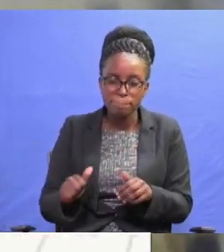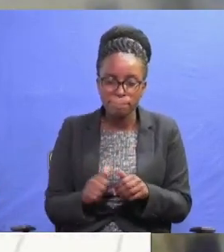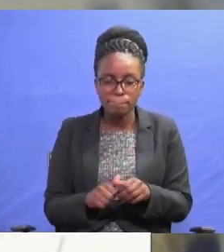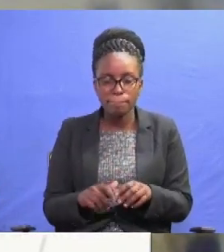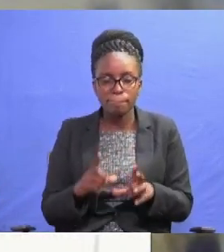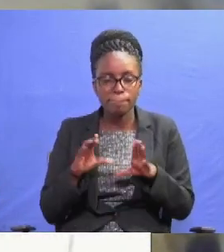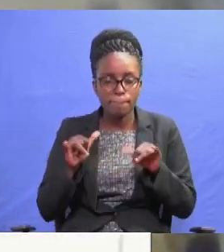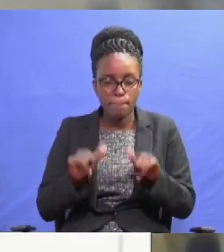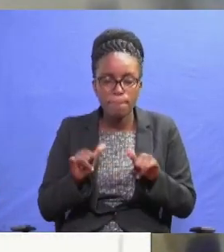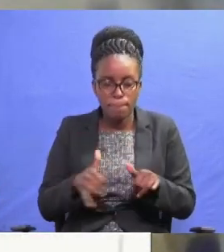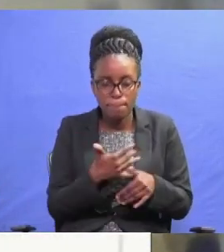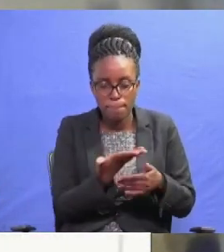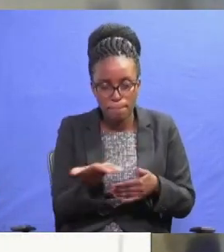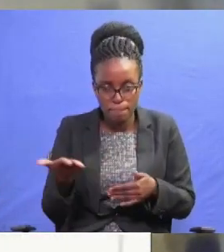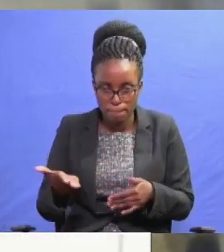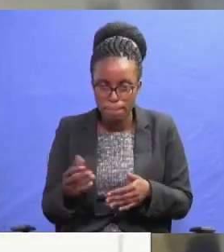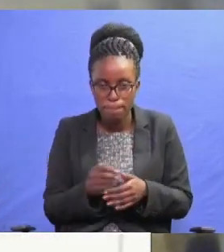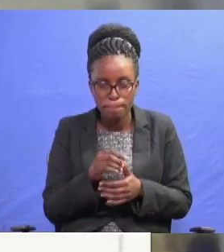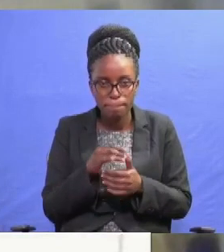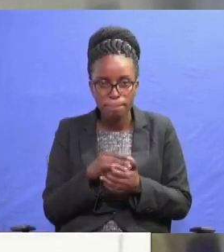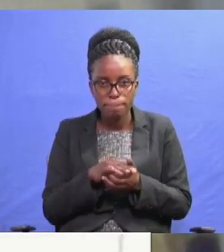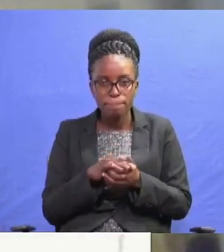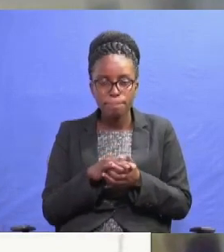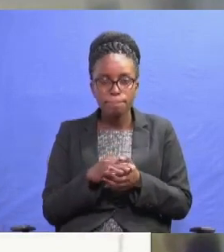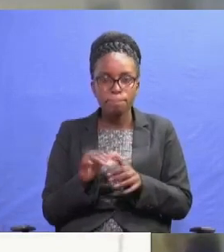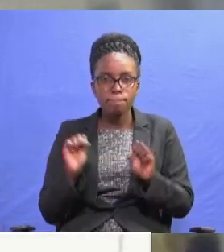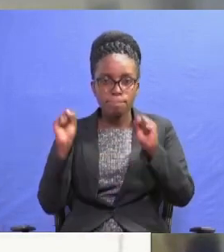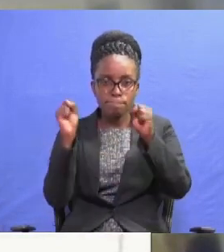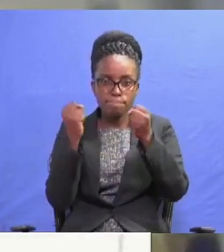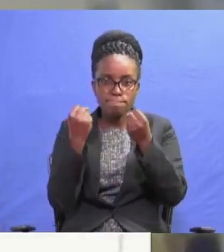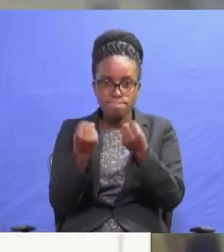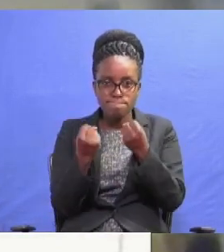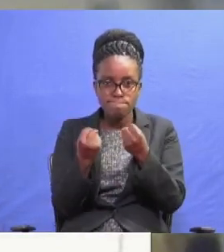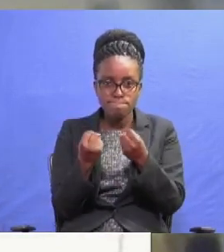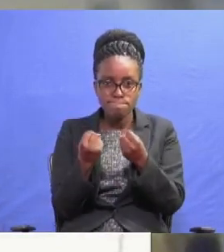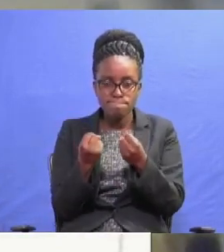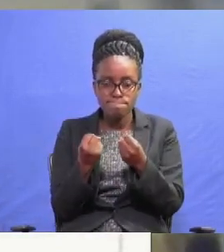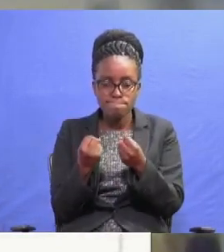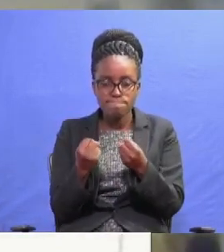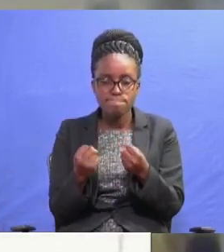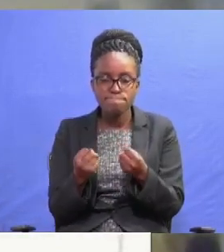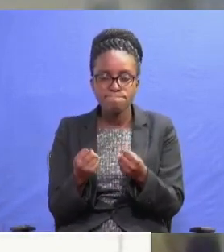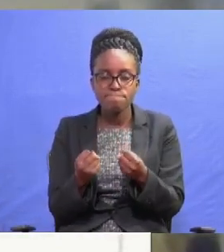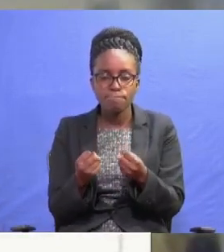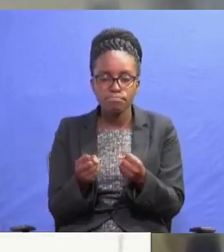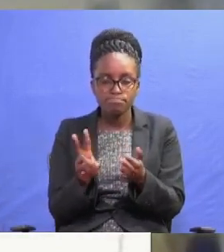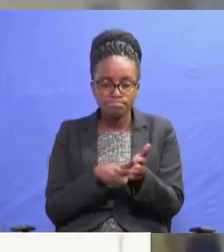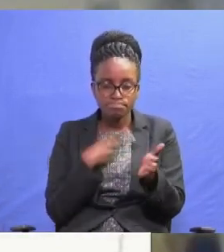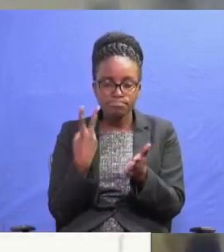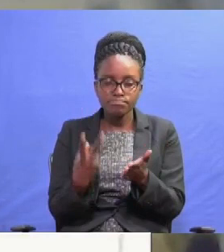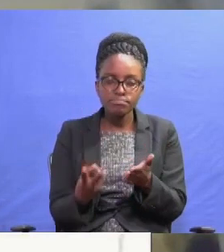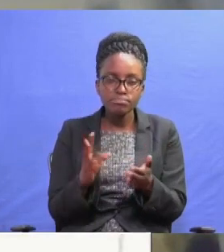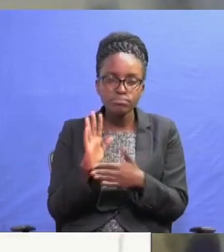them. If we do that, then we'll be safe. But if we don't do that, then it befalls on the